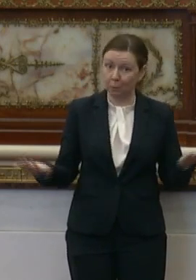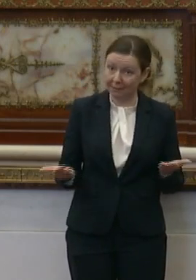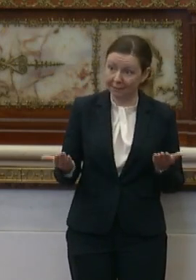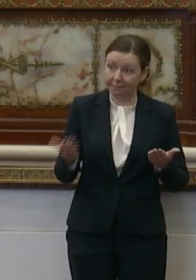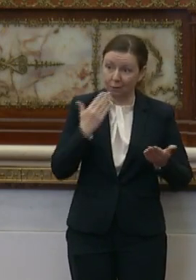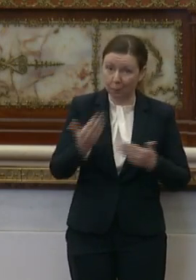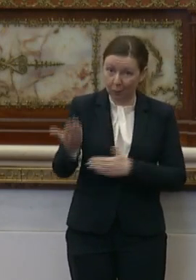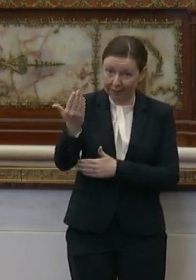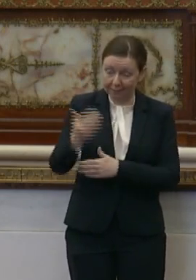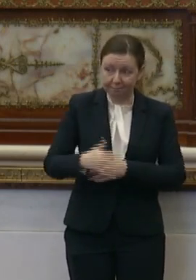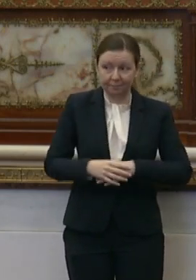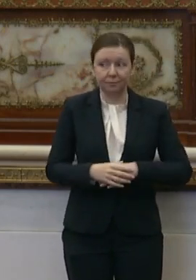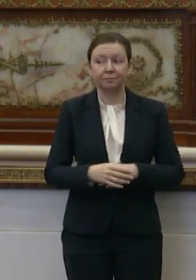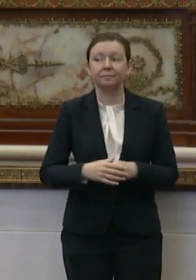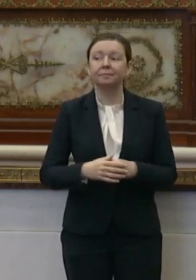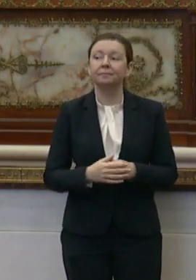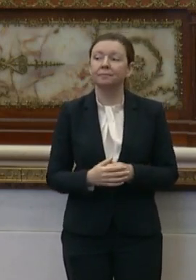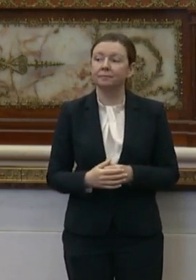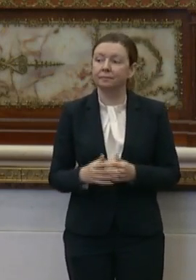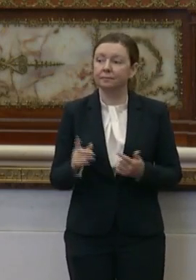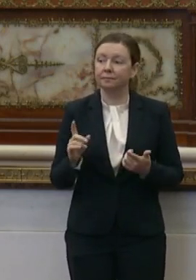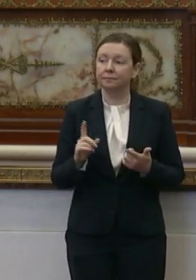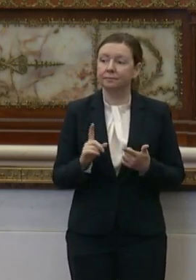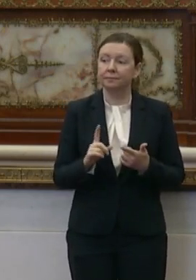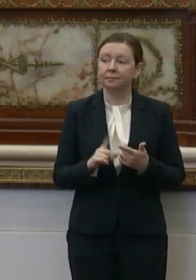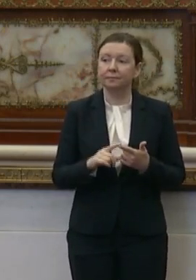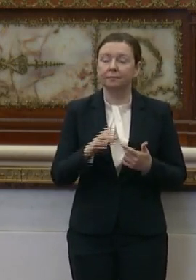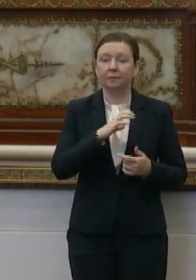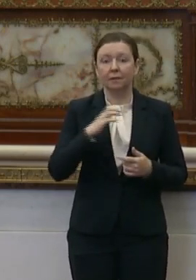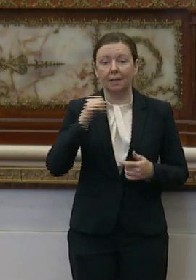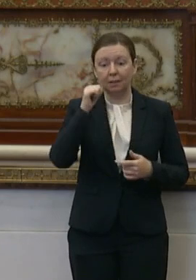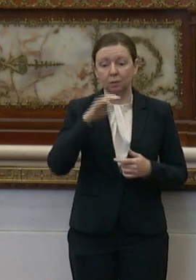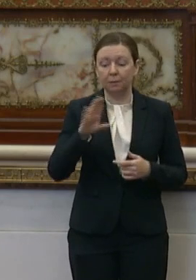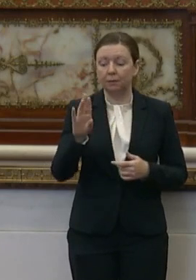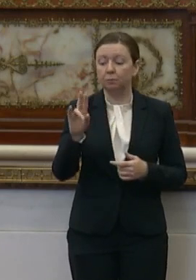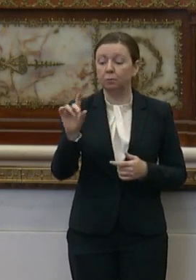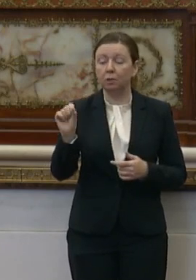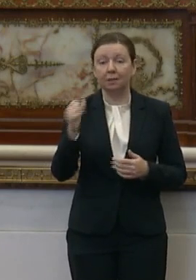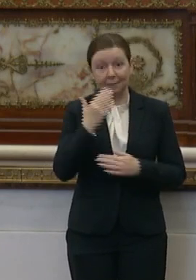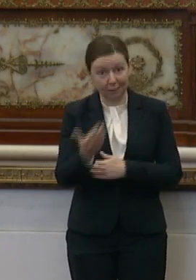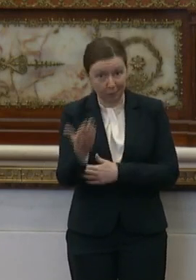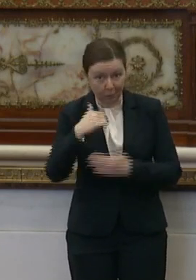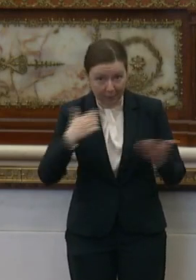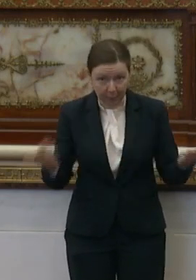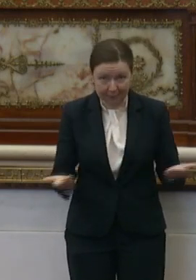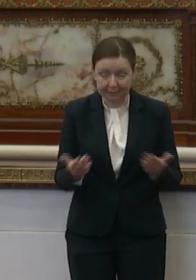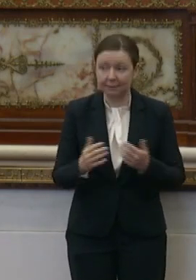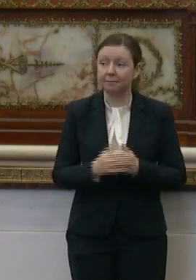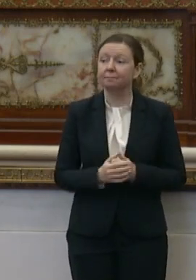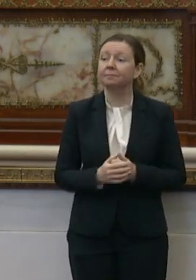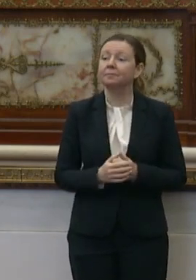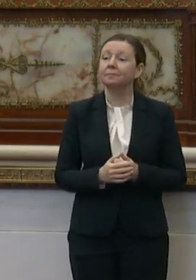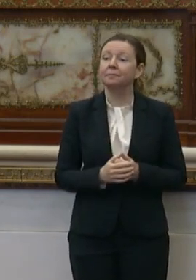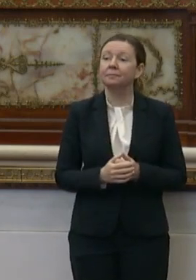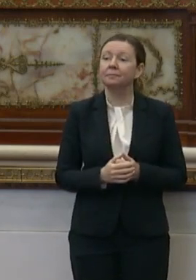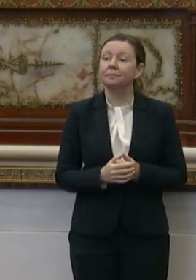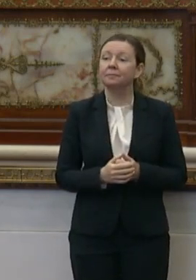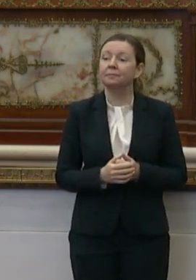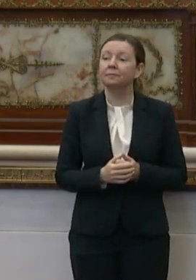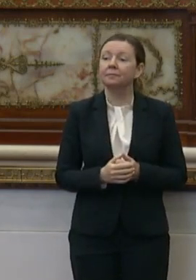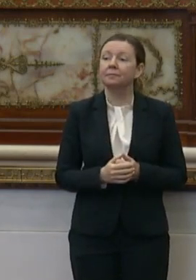Present. Good morning. Morning. Councilwoman Brooks? Good morning. I'm present. Morning.